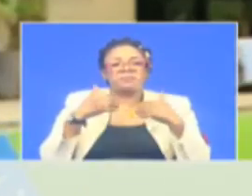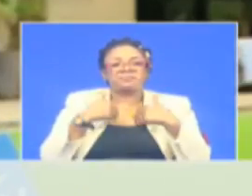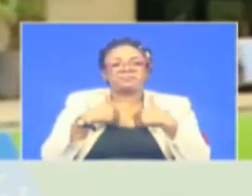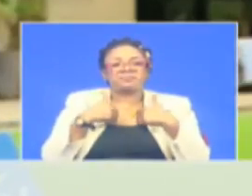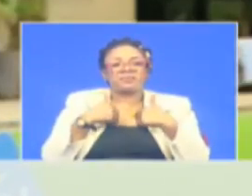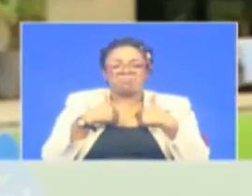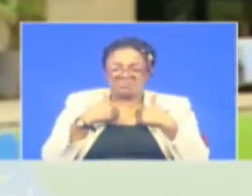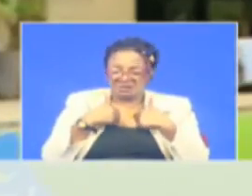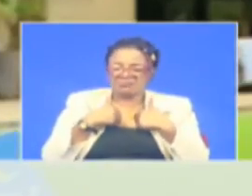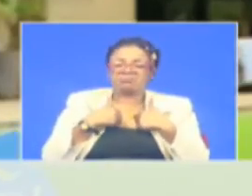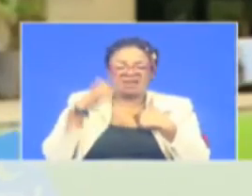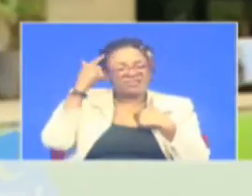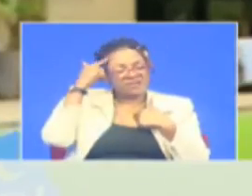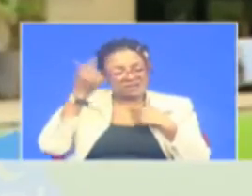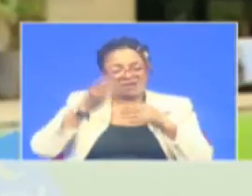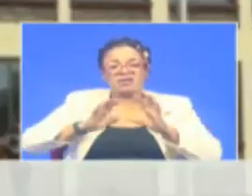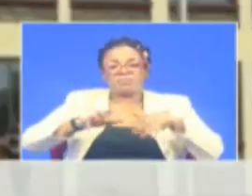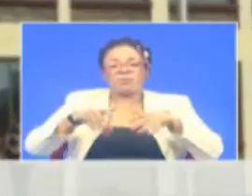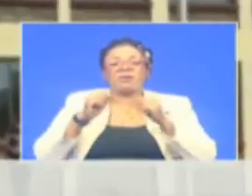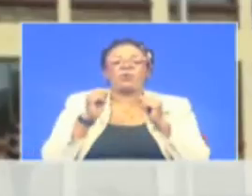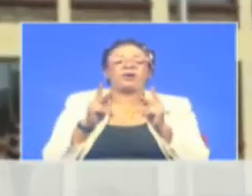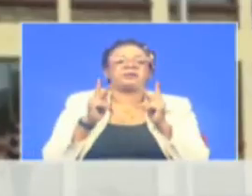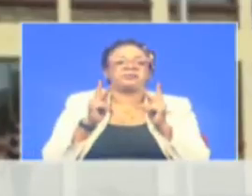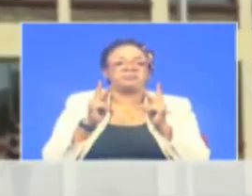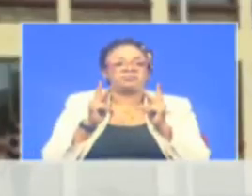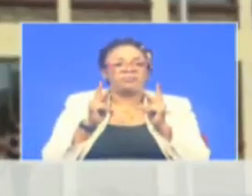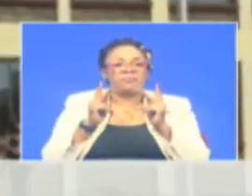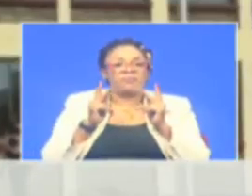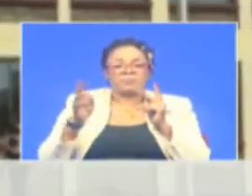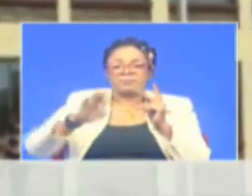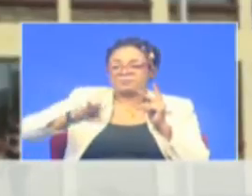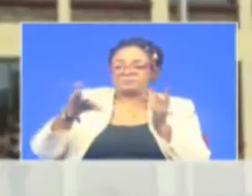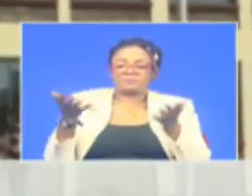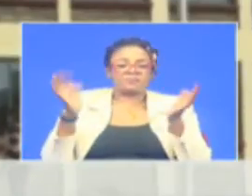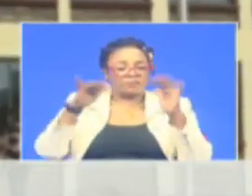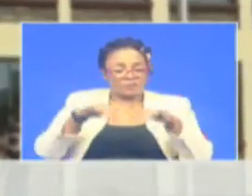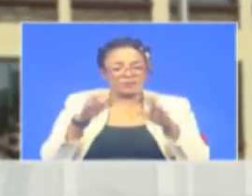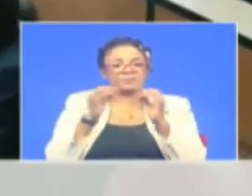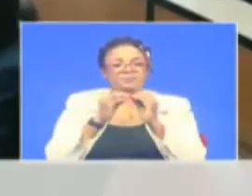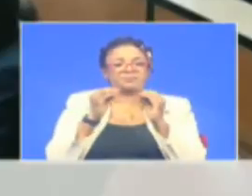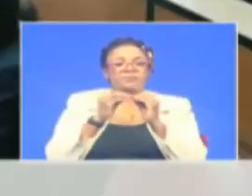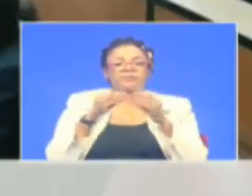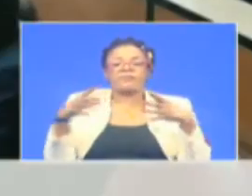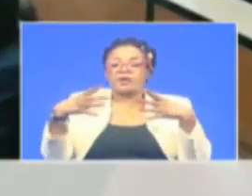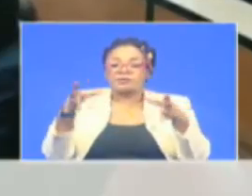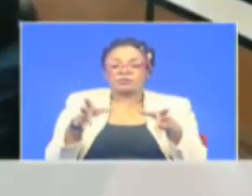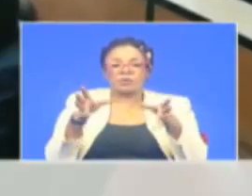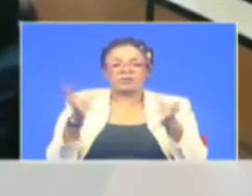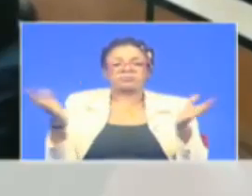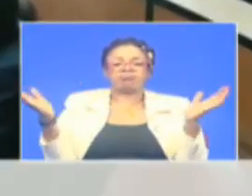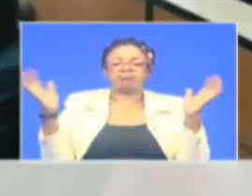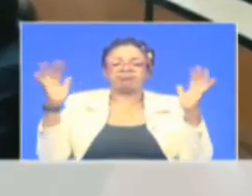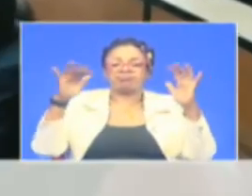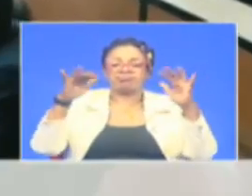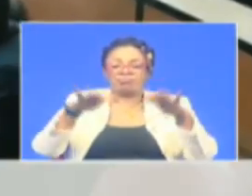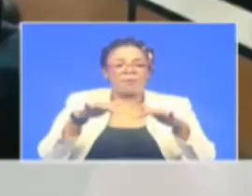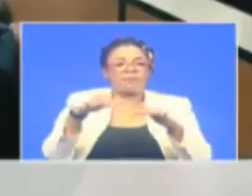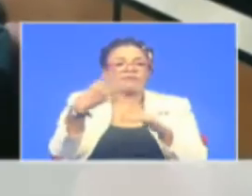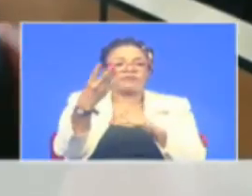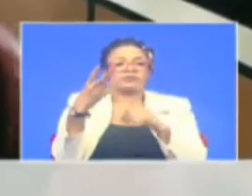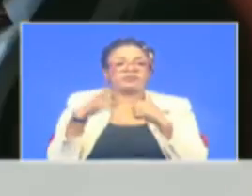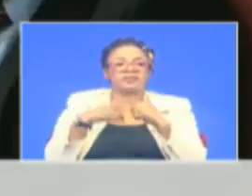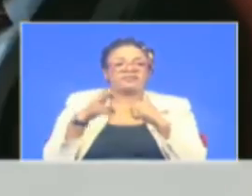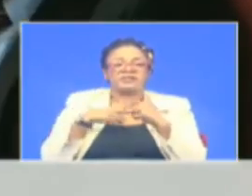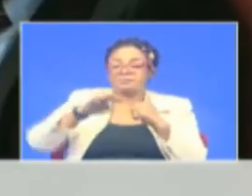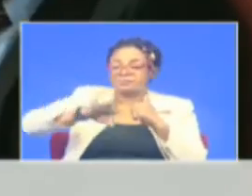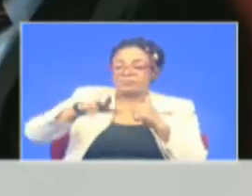diploma wouldn't be sufficient. The County Assemblies Forum, the caucus that brings together all the 47 county assemblies,